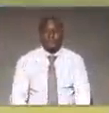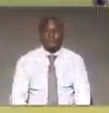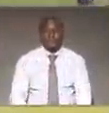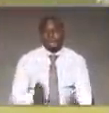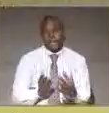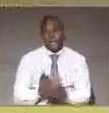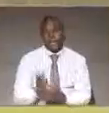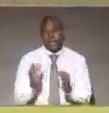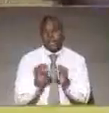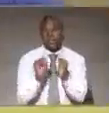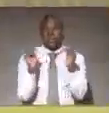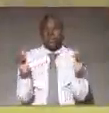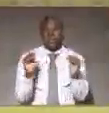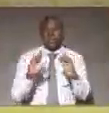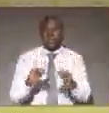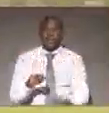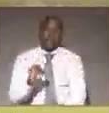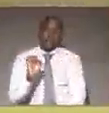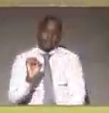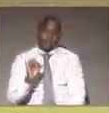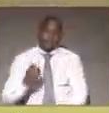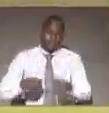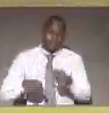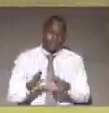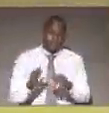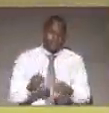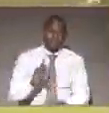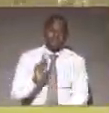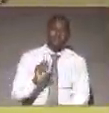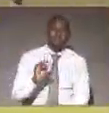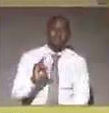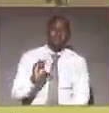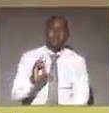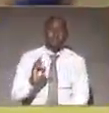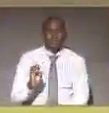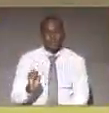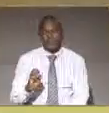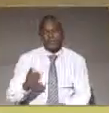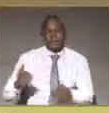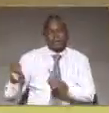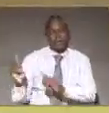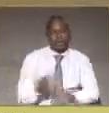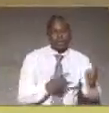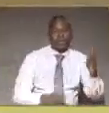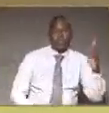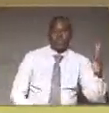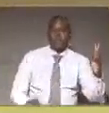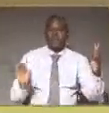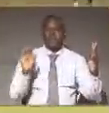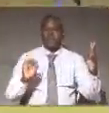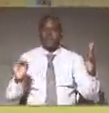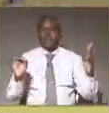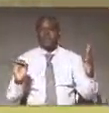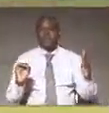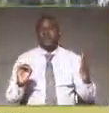Through to that stage is 8-time champion St. Mary's Kitende that has secured a 4-0 victory over Bushenyi St. Kagwa,